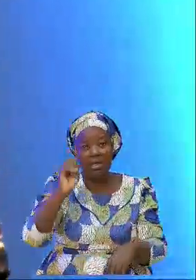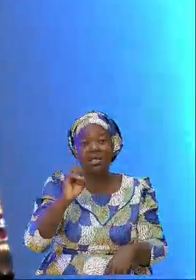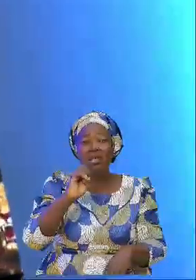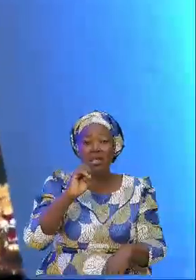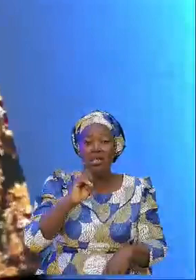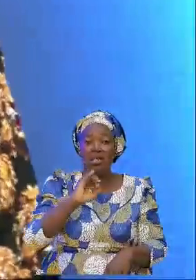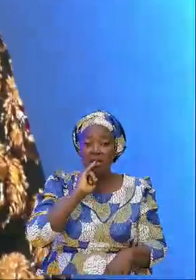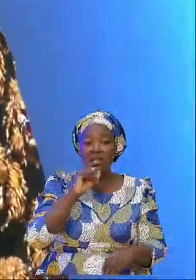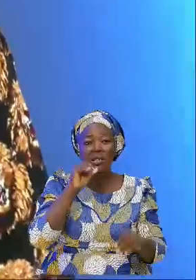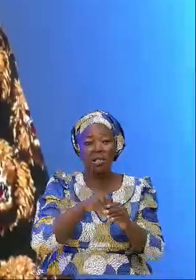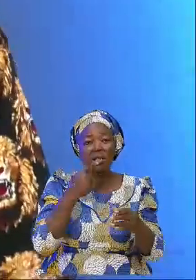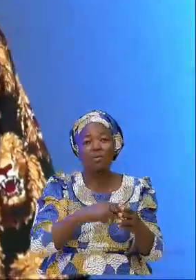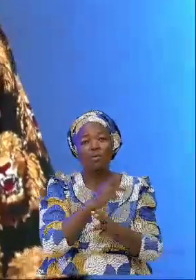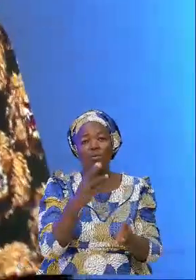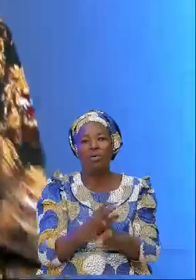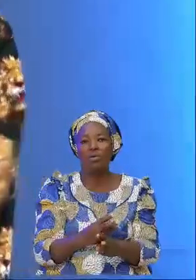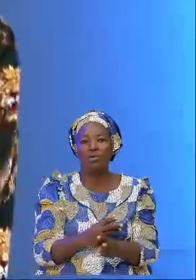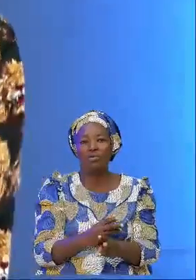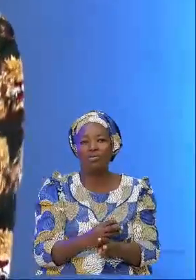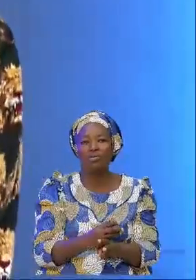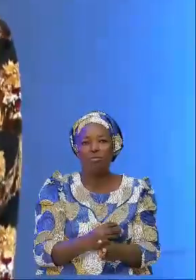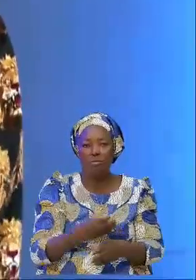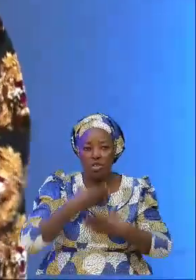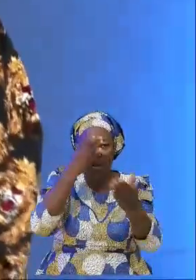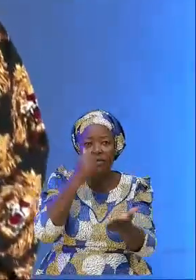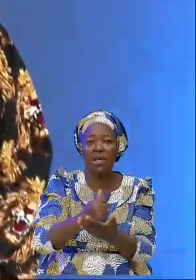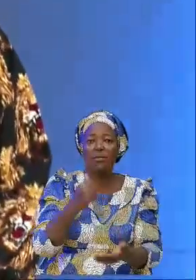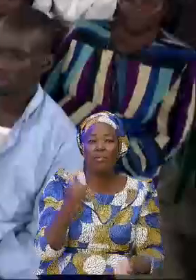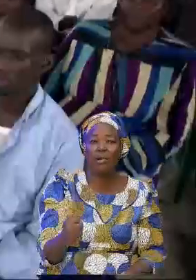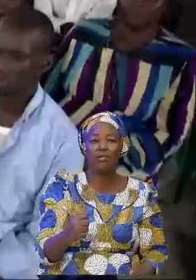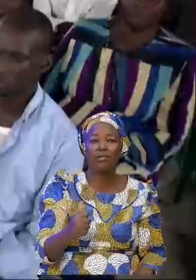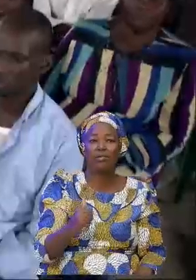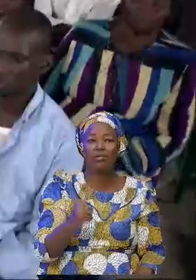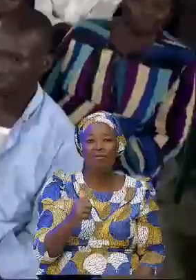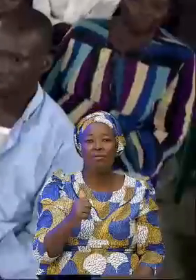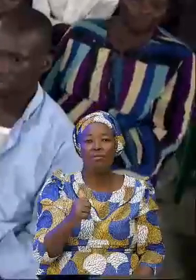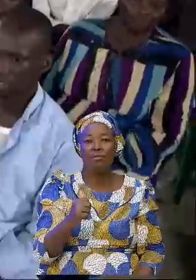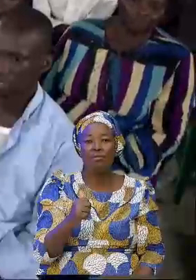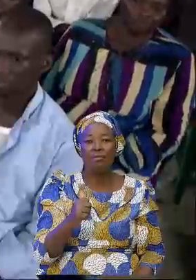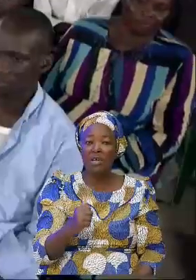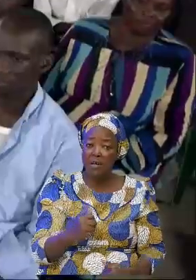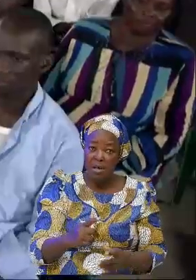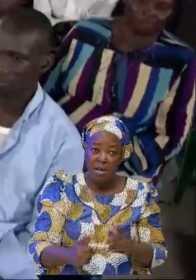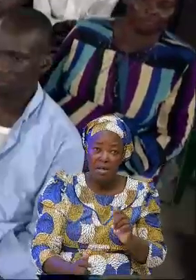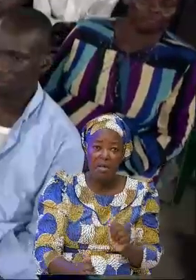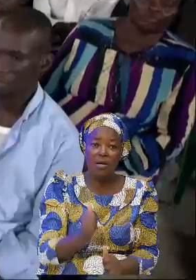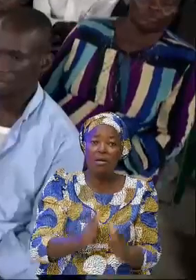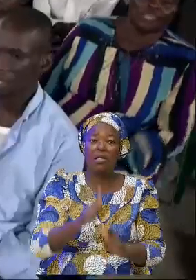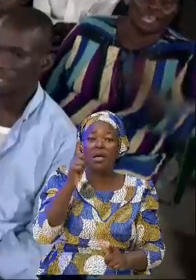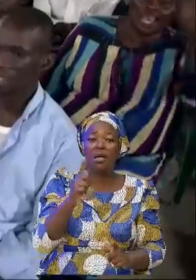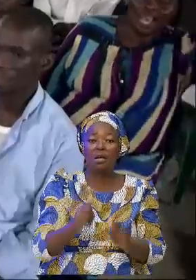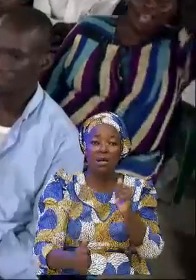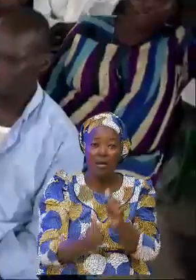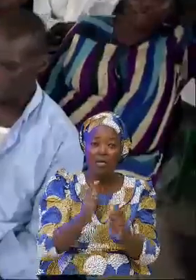that is in you than he that is in the world. Did I hear a good amen there?